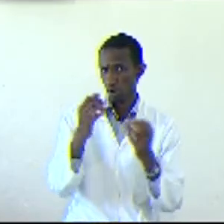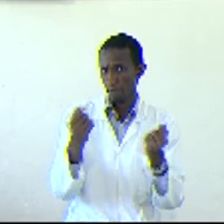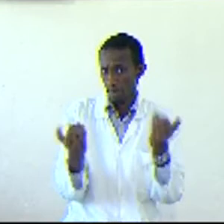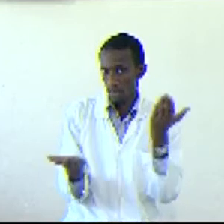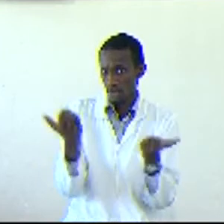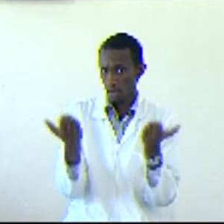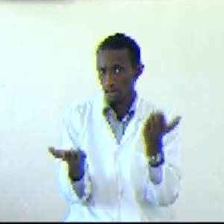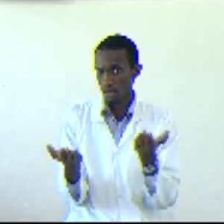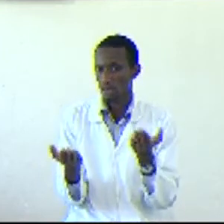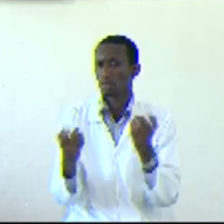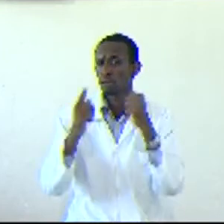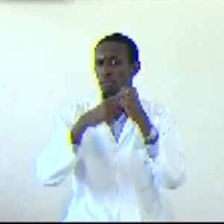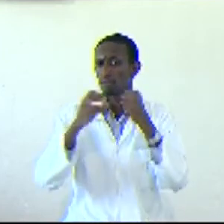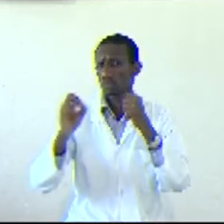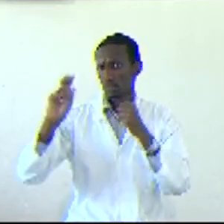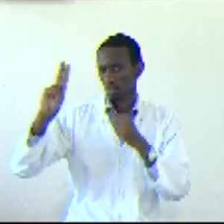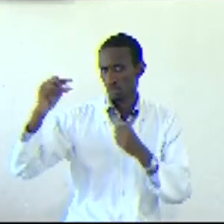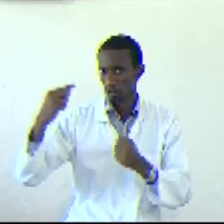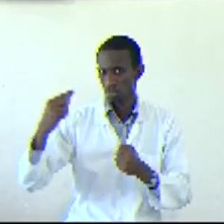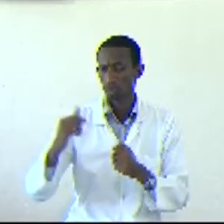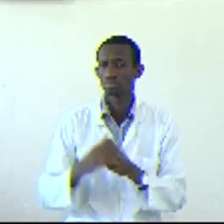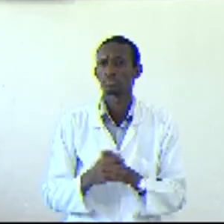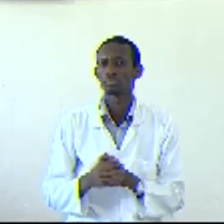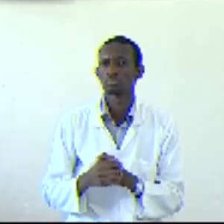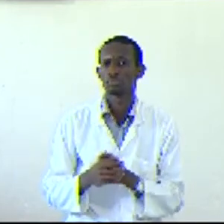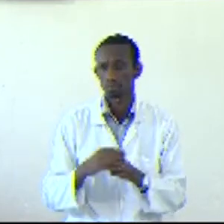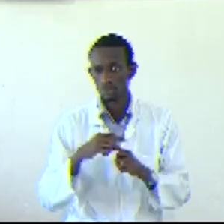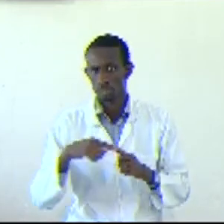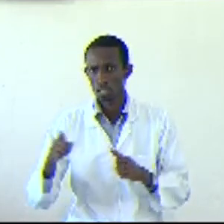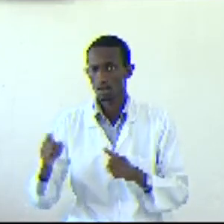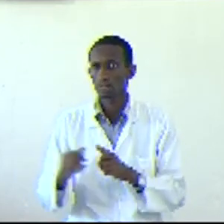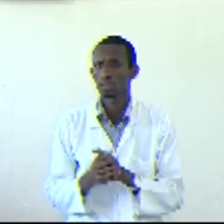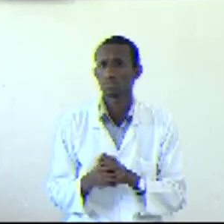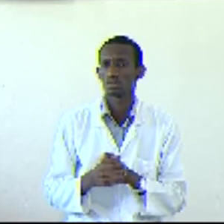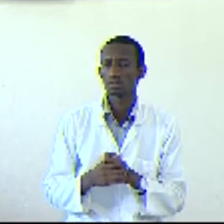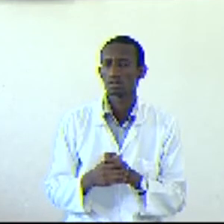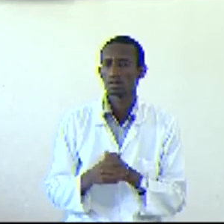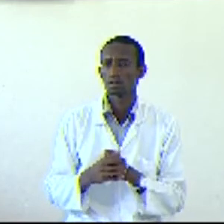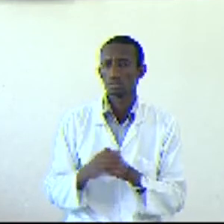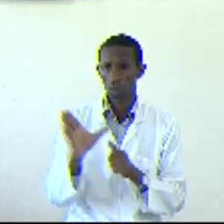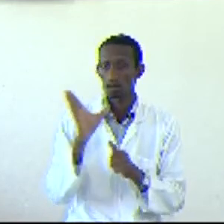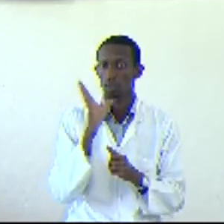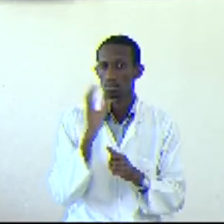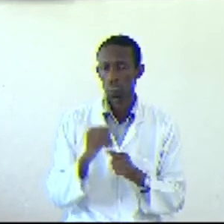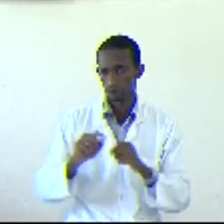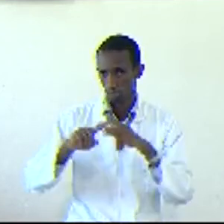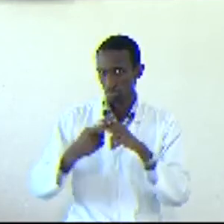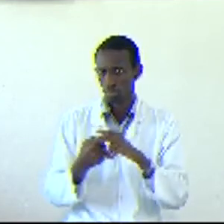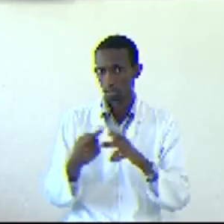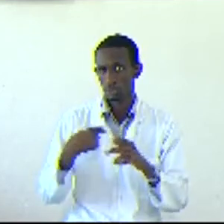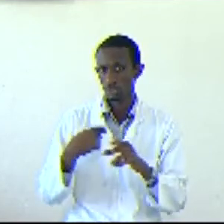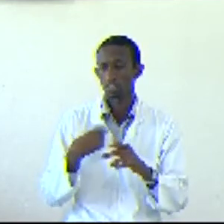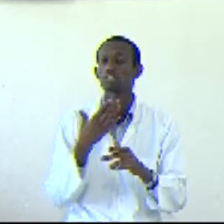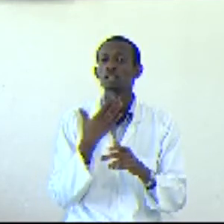600 kilogram. Let's start that. I think that I can remove this one so that now